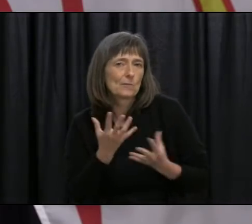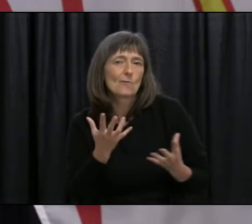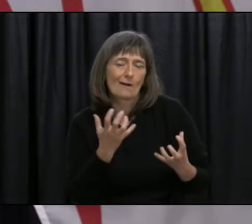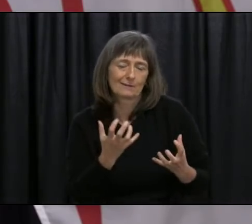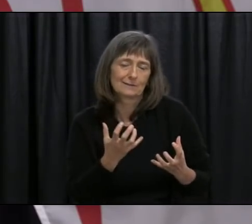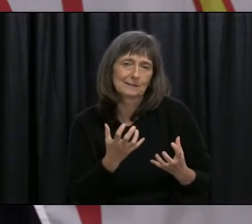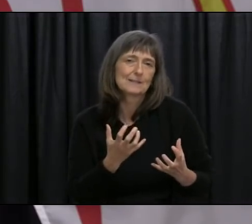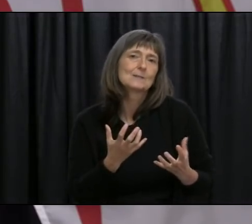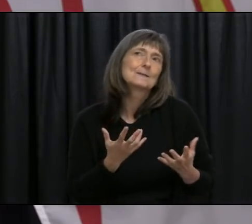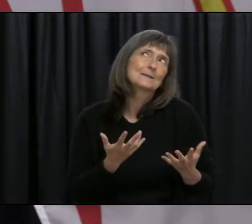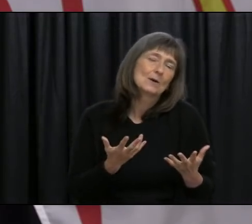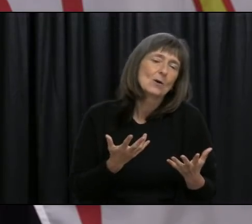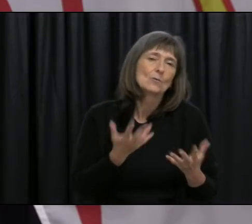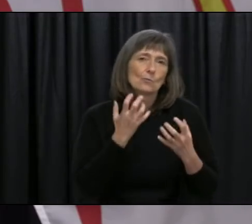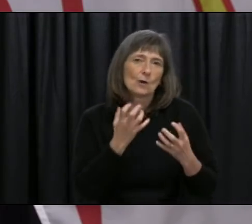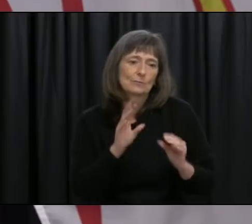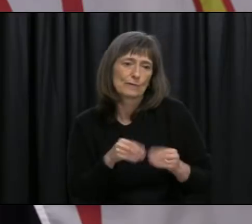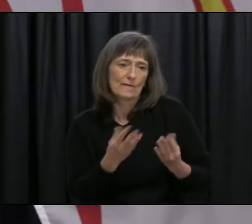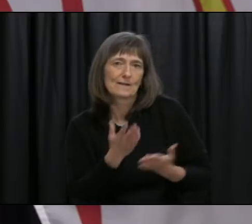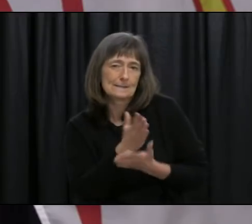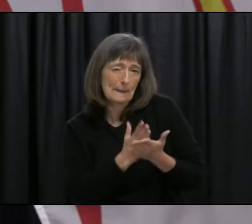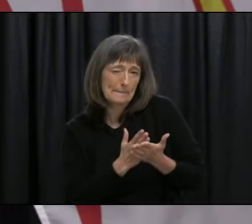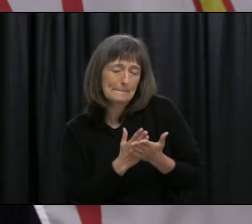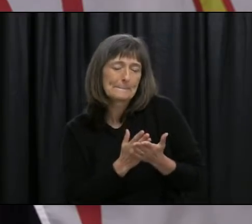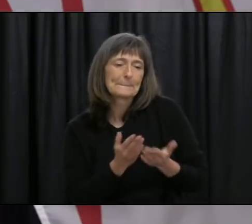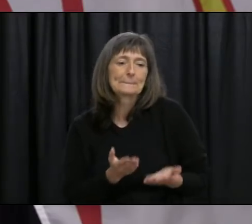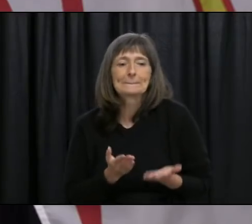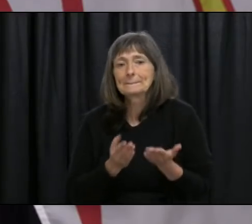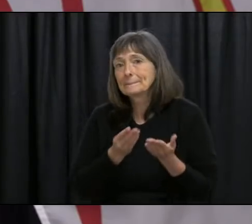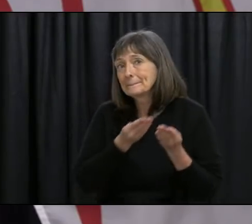able to give back some of that connection. I think we,